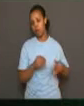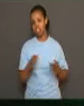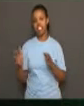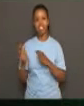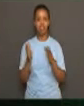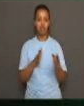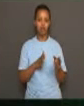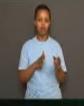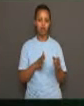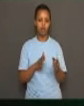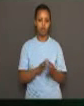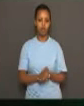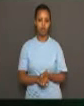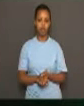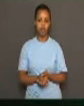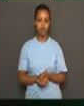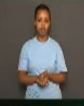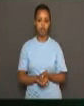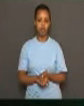Students, let's get ready.